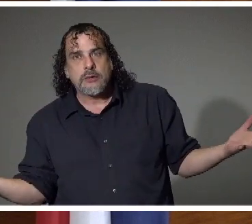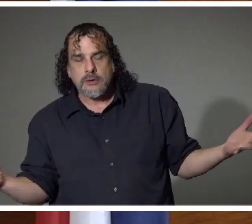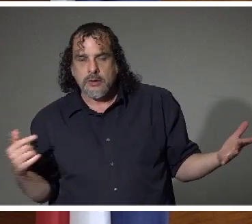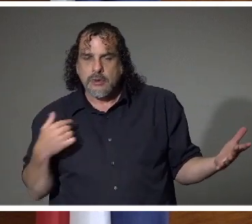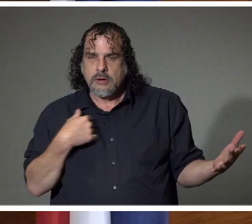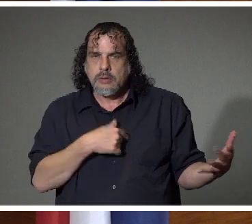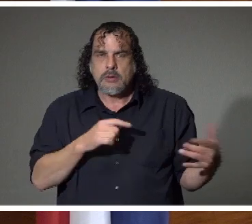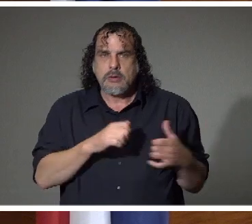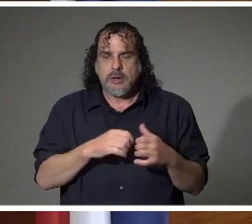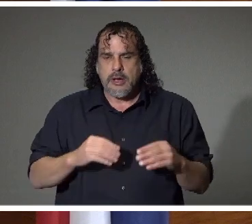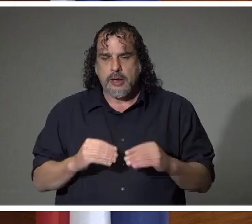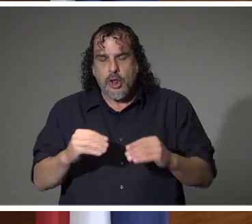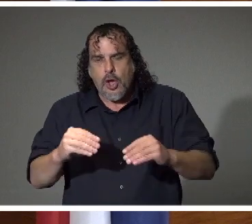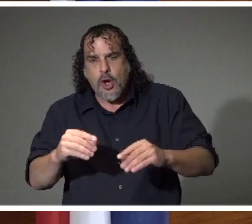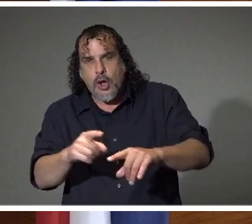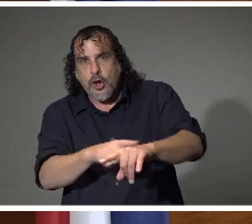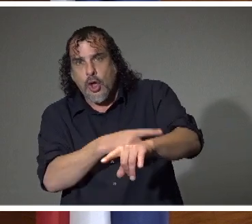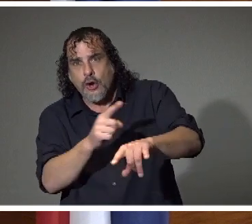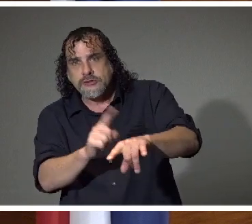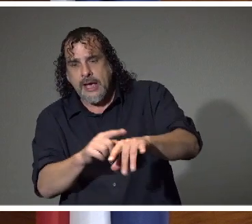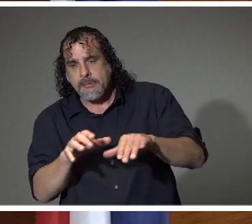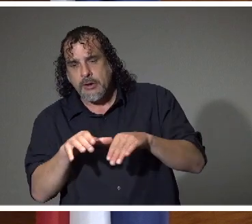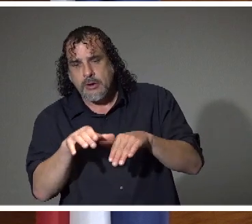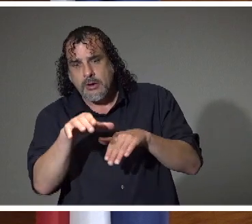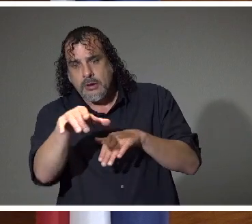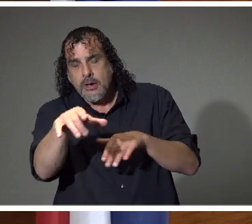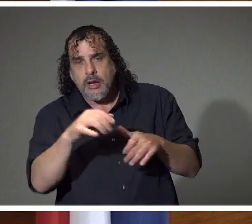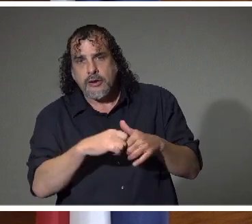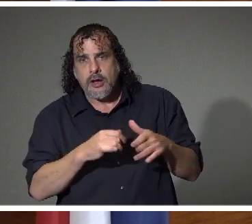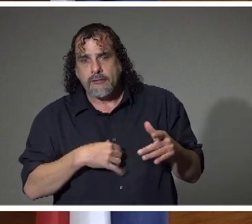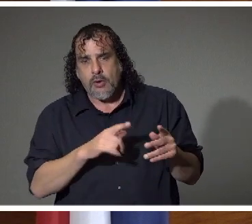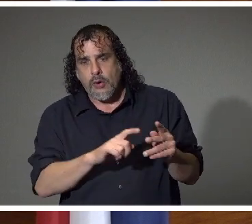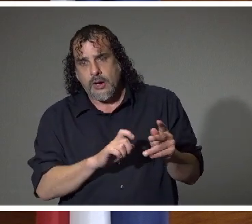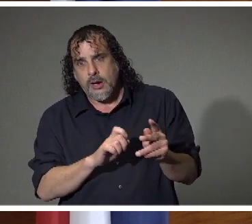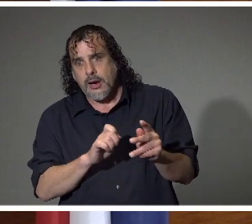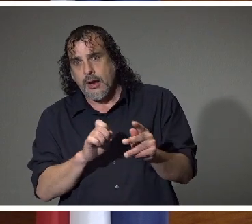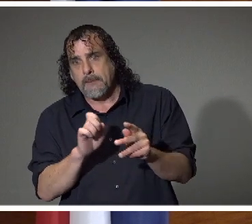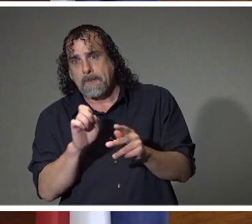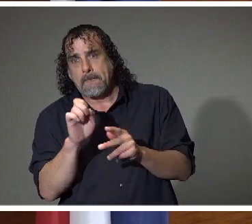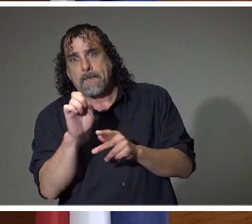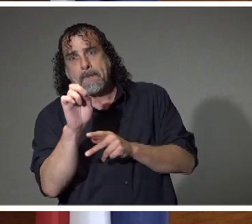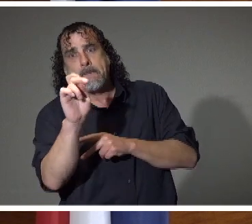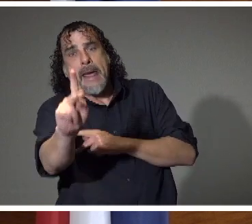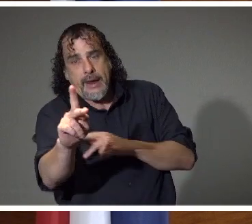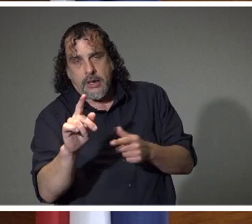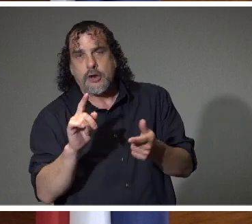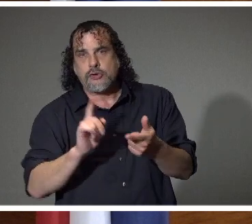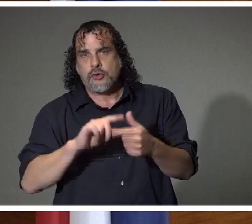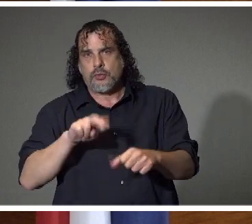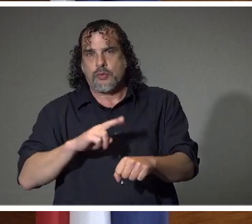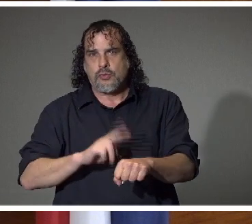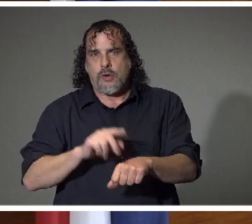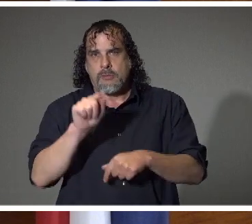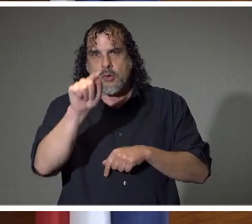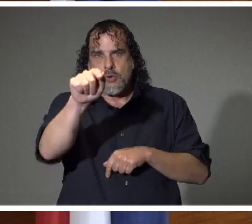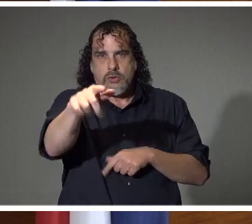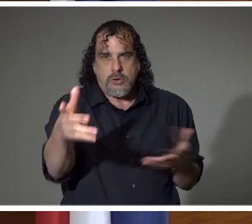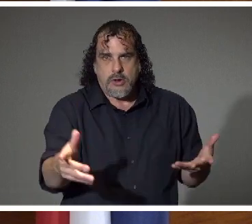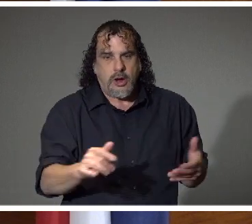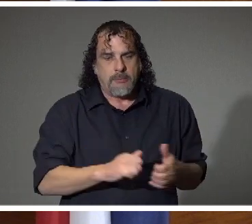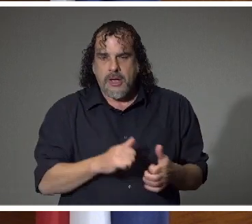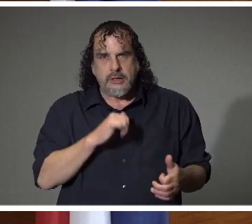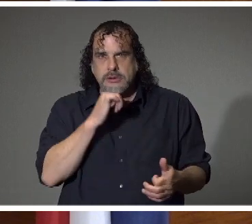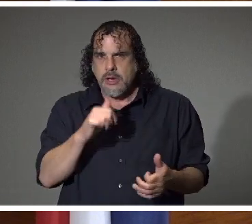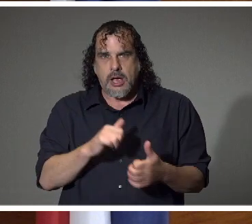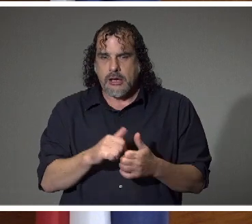a prolonged period of moving back towards a normal posture, but nothing like where we were